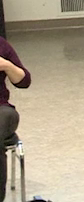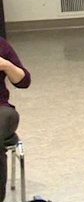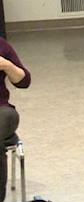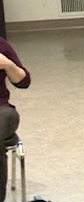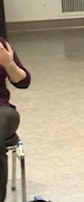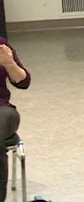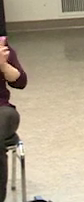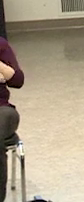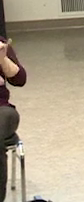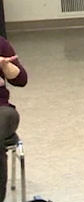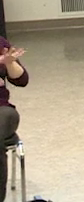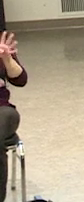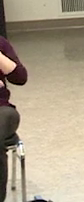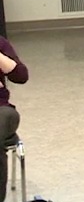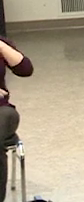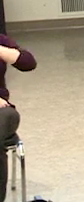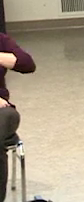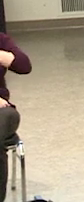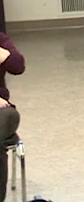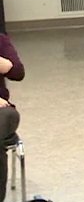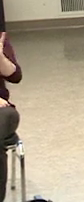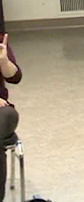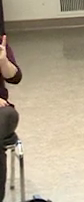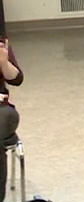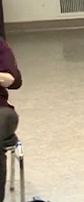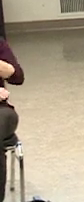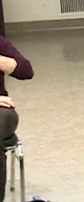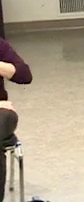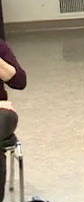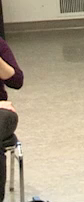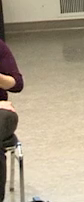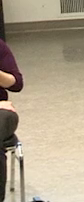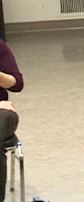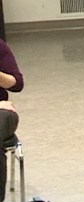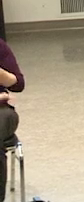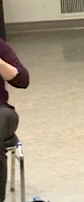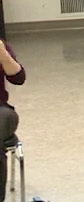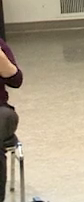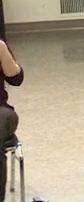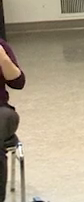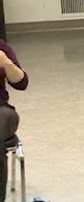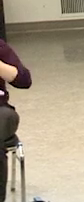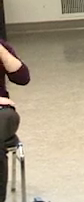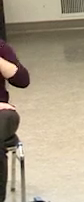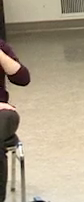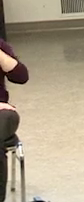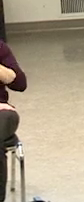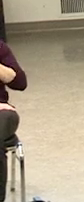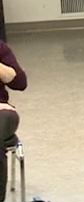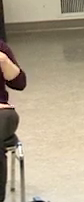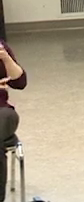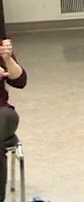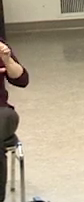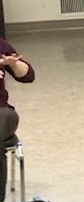to speak my own truths and using my own voice and bringing in my ideas, and I'm taking